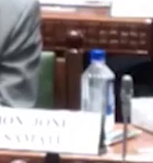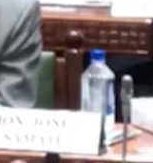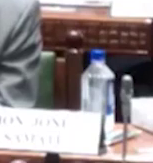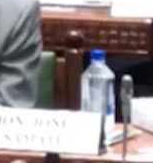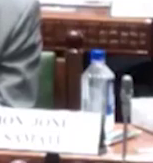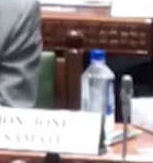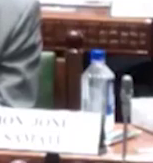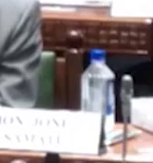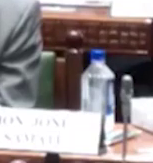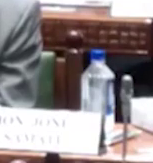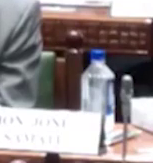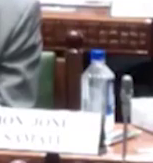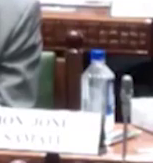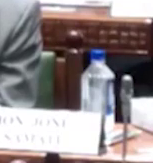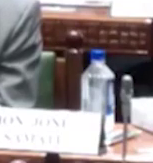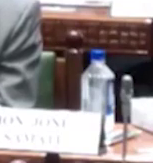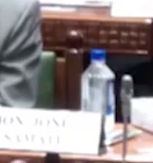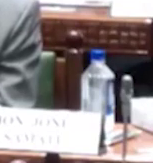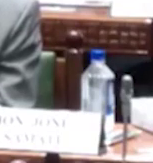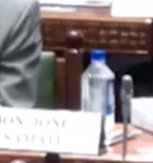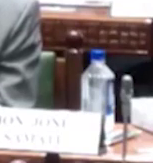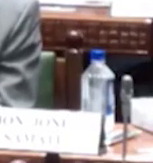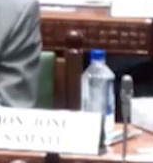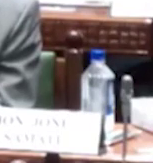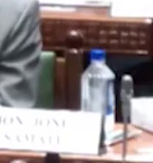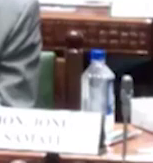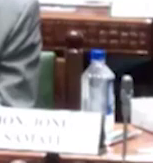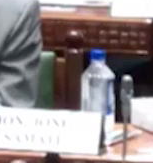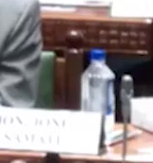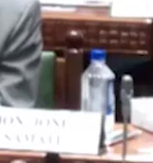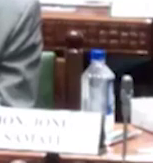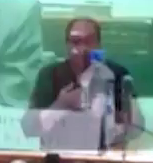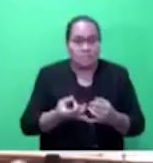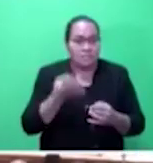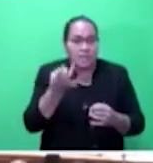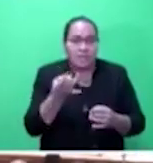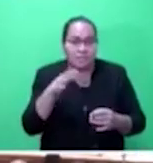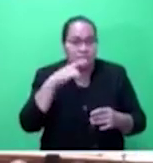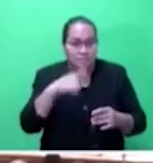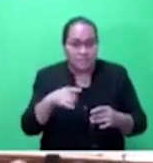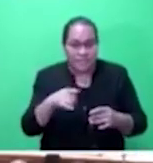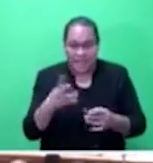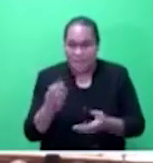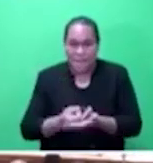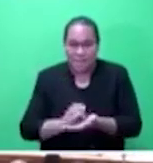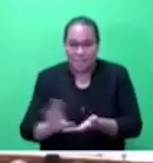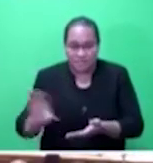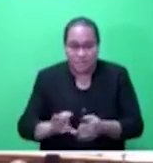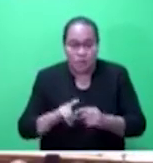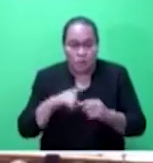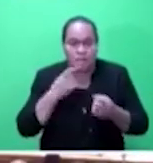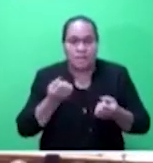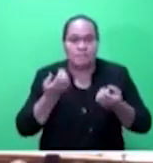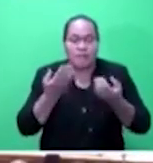Through the end of 2022, the current, already generous new hotel investment incentive package will be made even